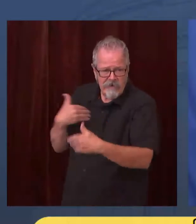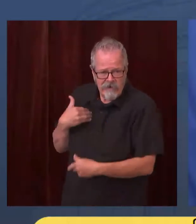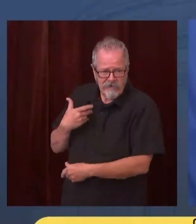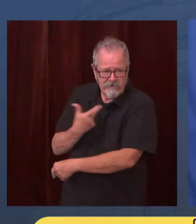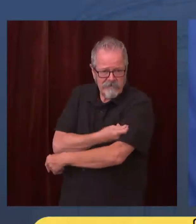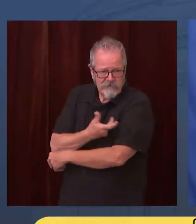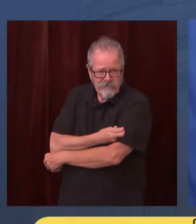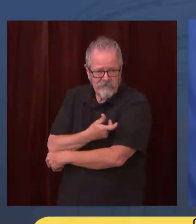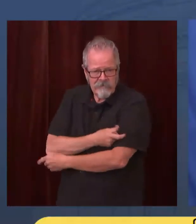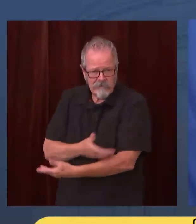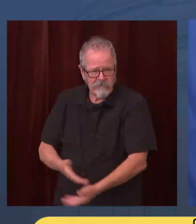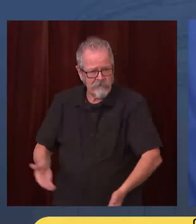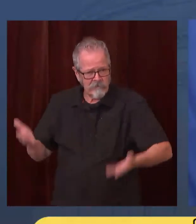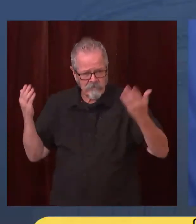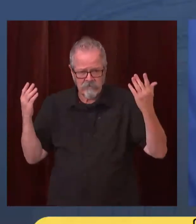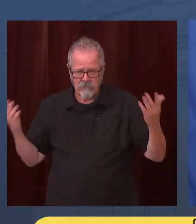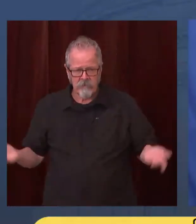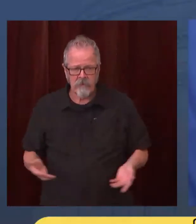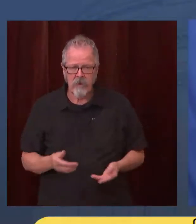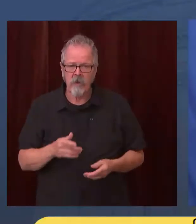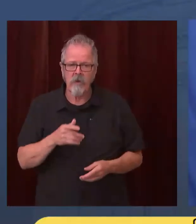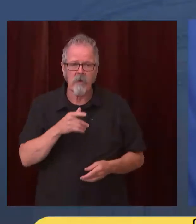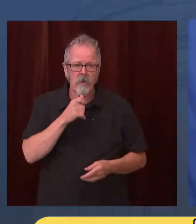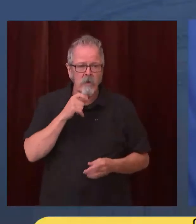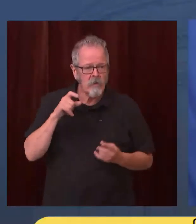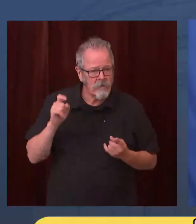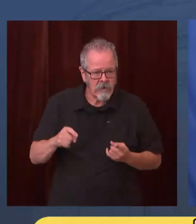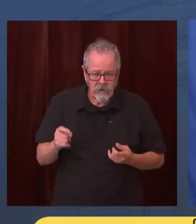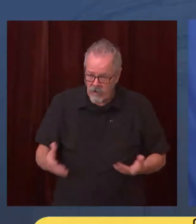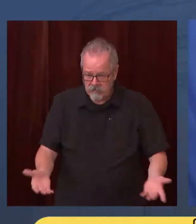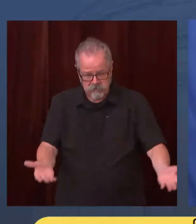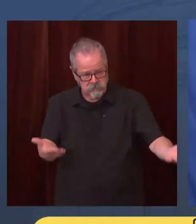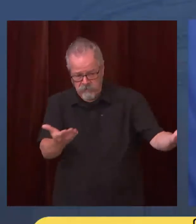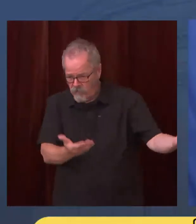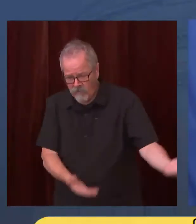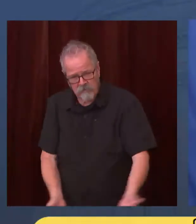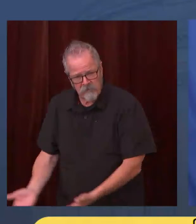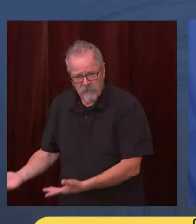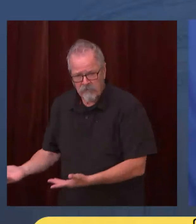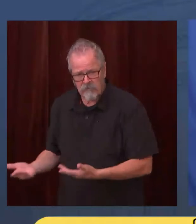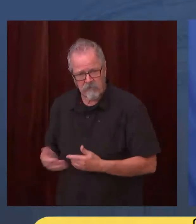who are needing to get vaccinated or wanting to get vaccinated, that they're able to